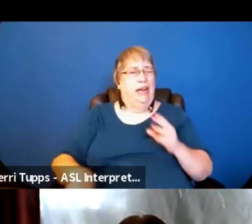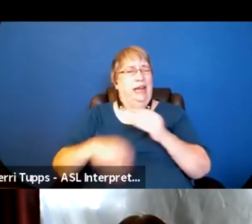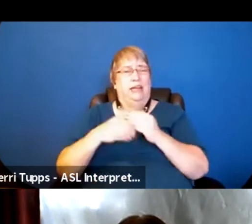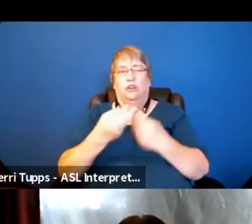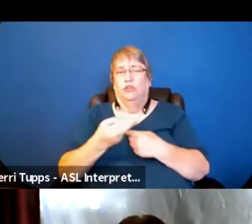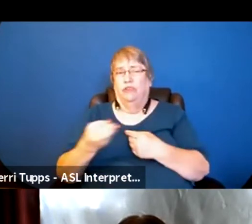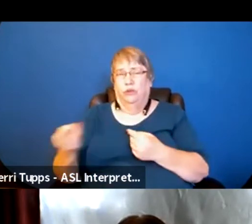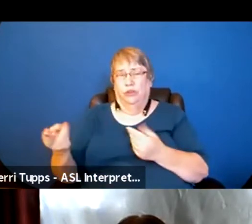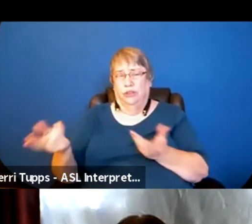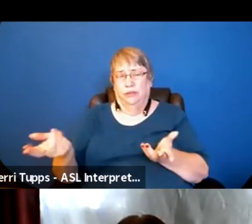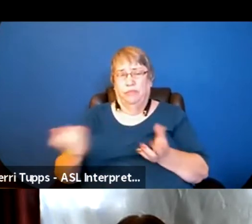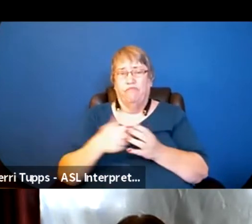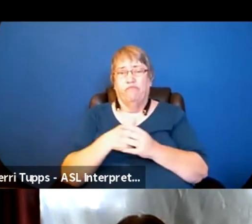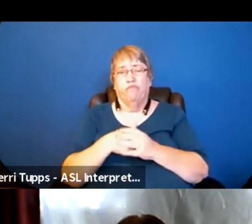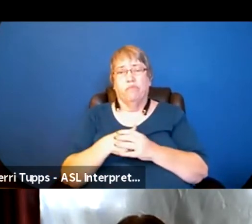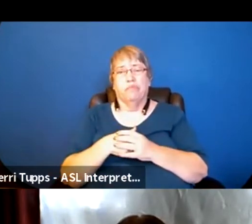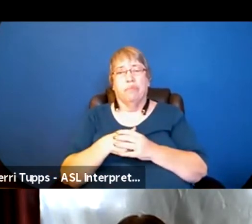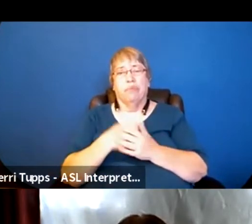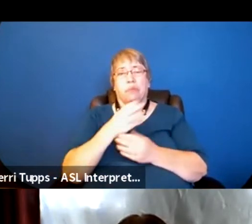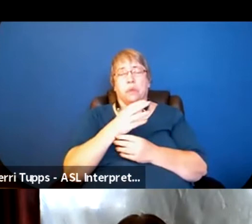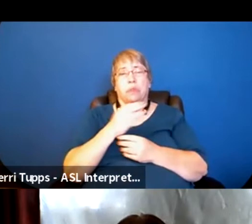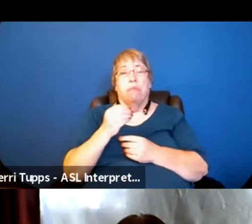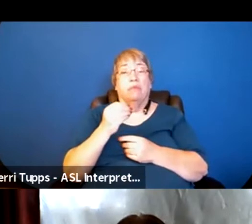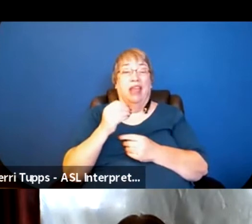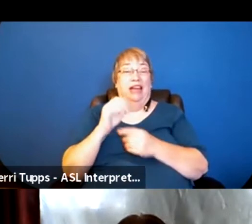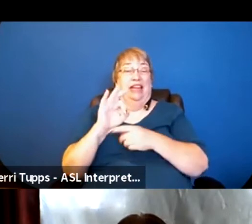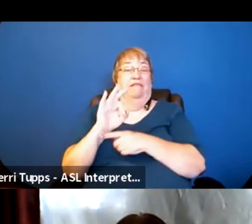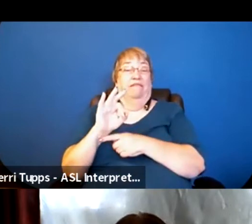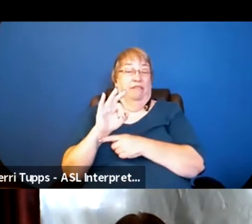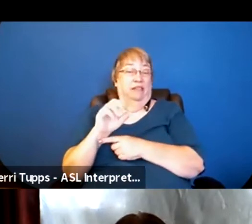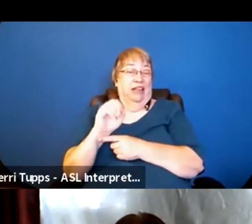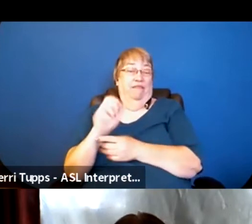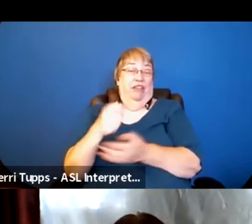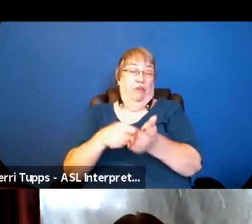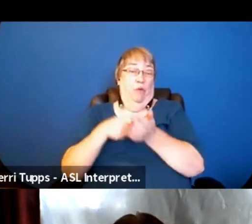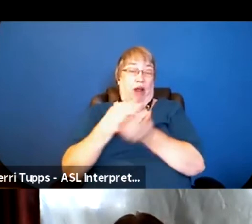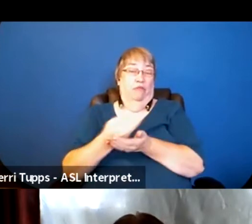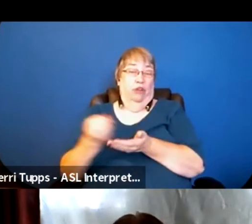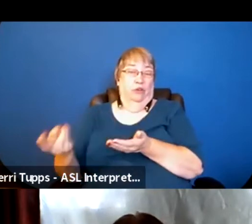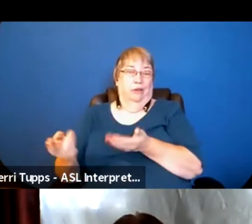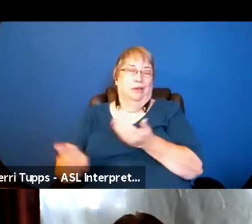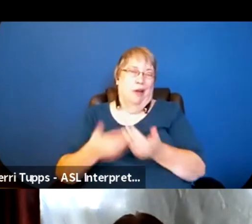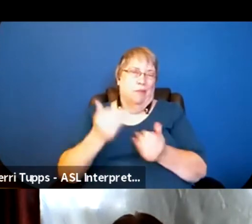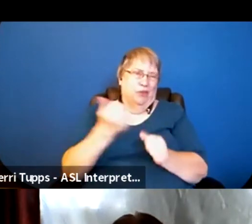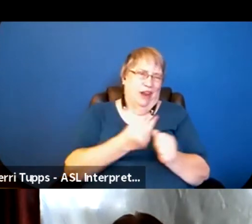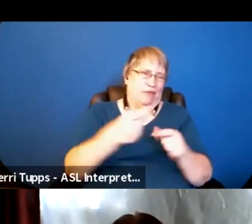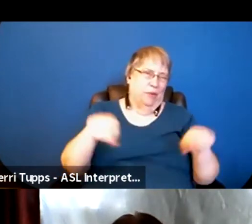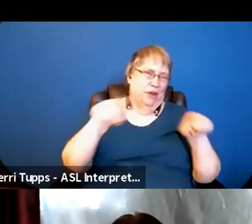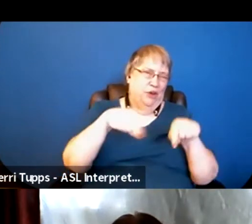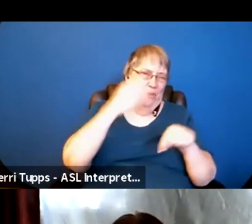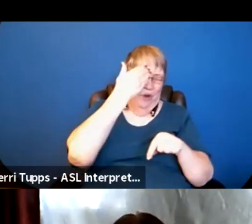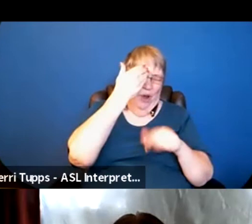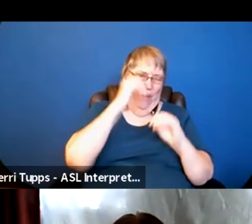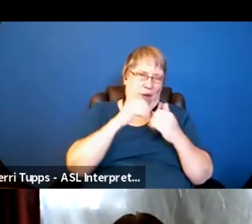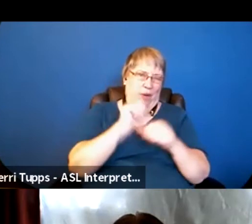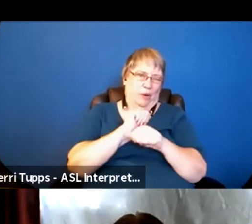into. And then those that require resources, for those that I think almost everybody on this call knows how it works in the state, is that